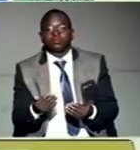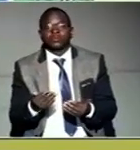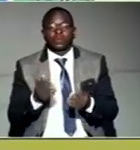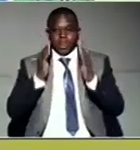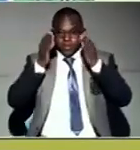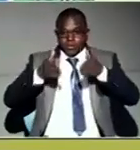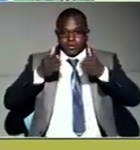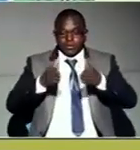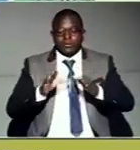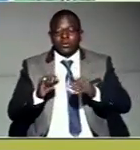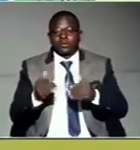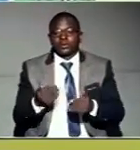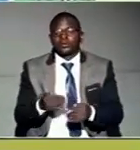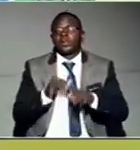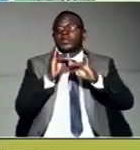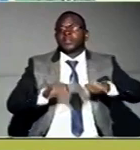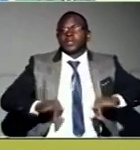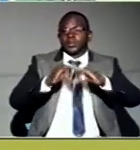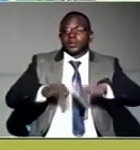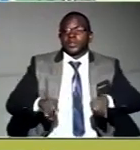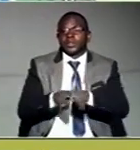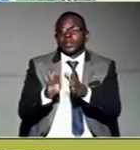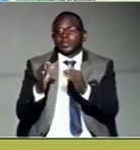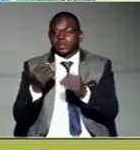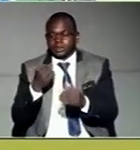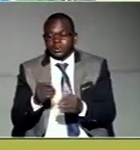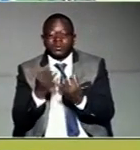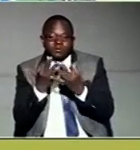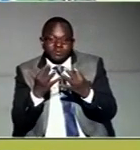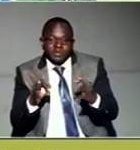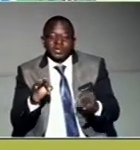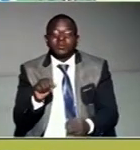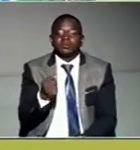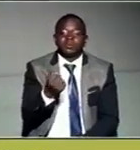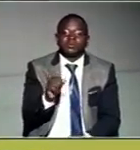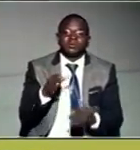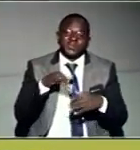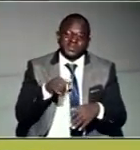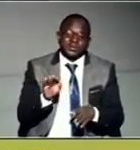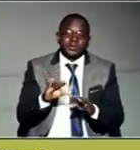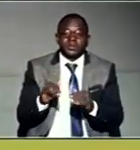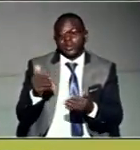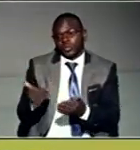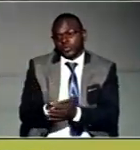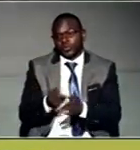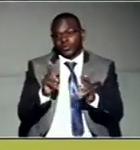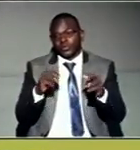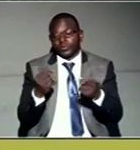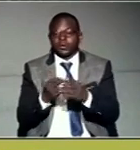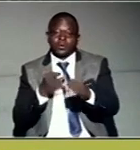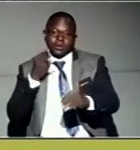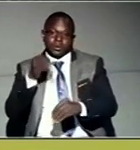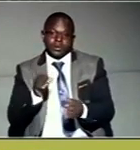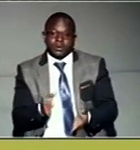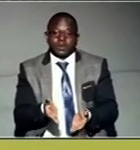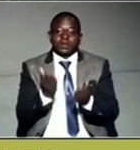assistance is focused at the level of settlements, but refugees are free to move as they will. The new forum looks forward to improving